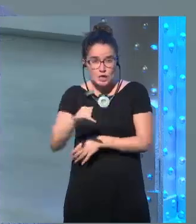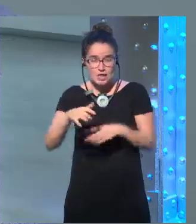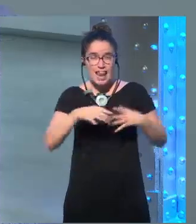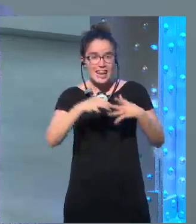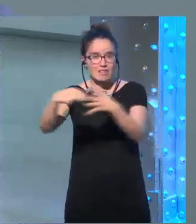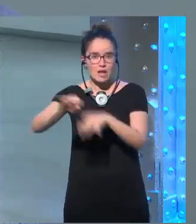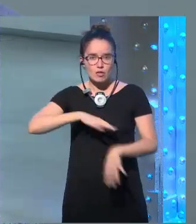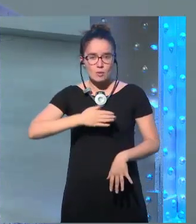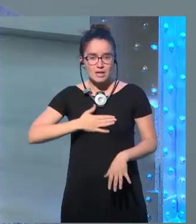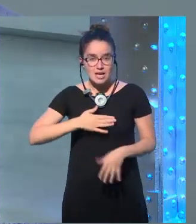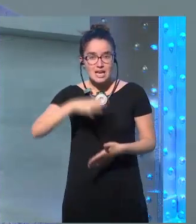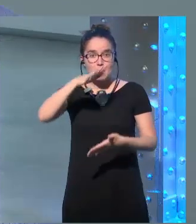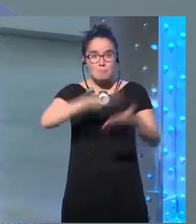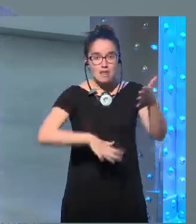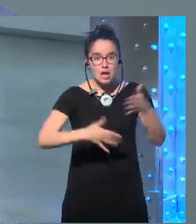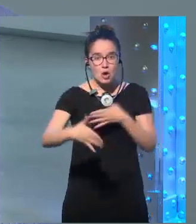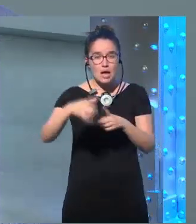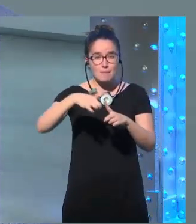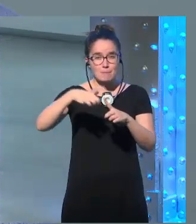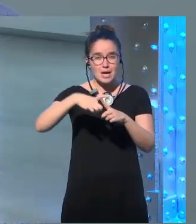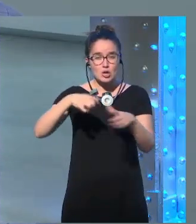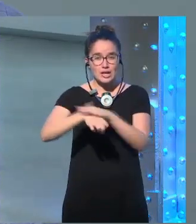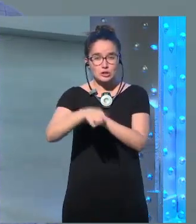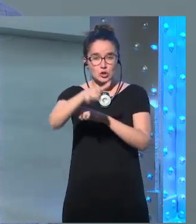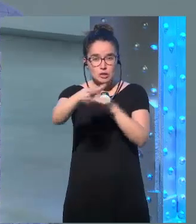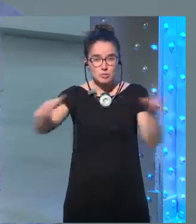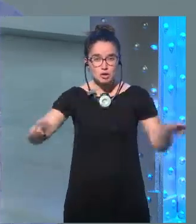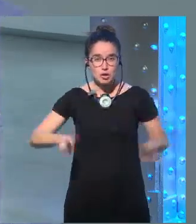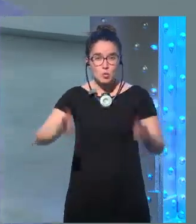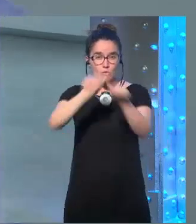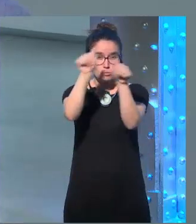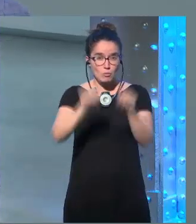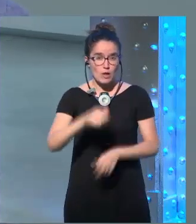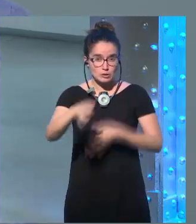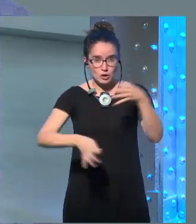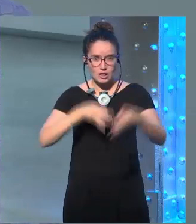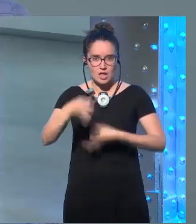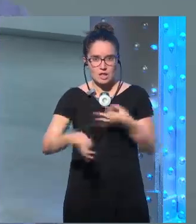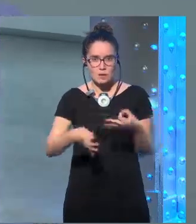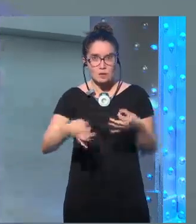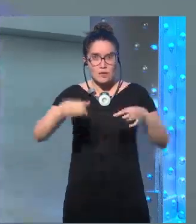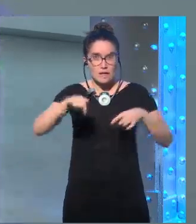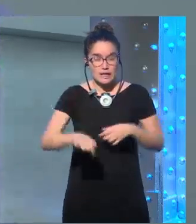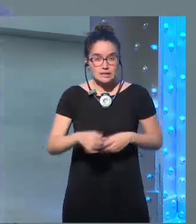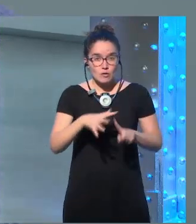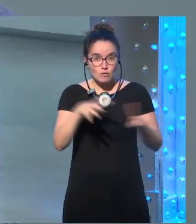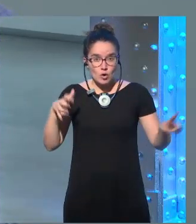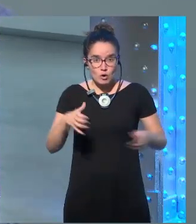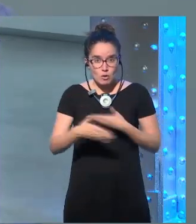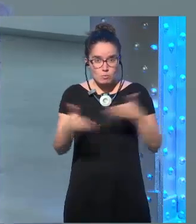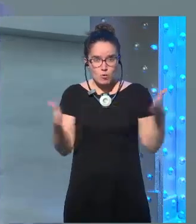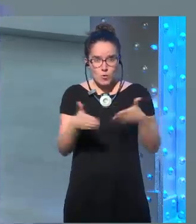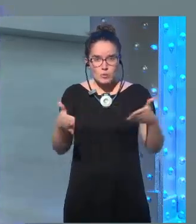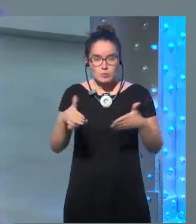the first one, in Barcelona in May, management of people, new organizational models.